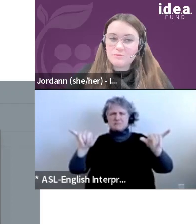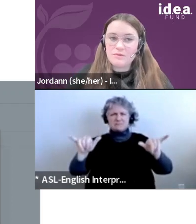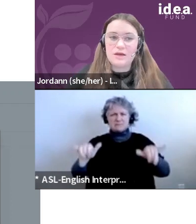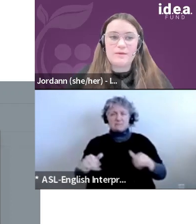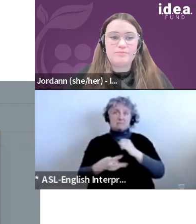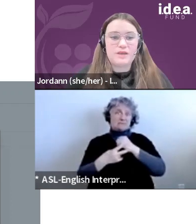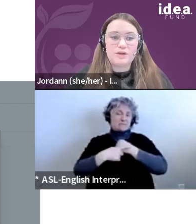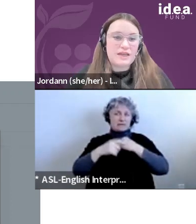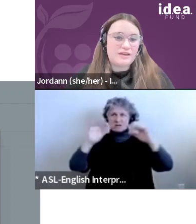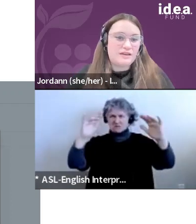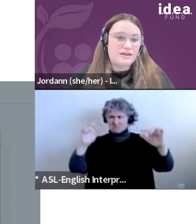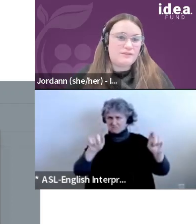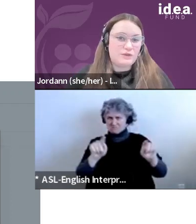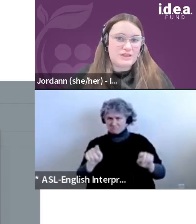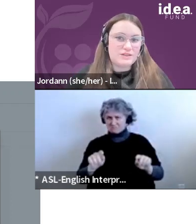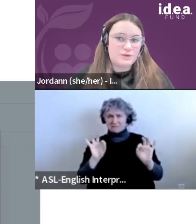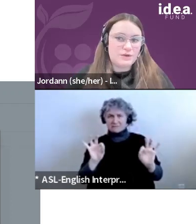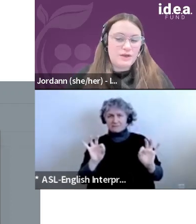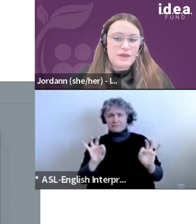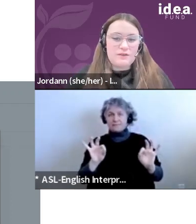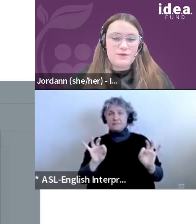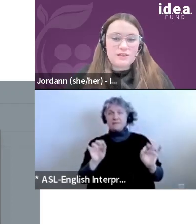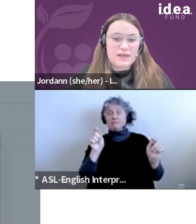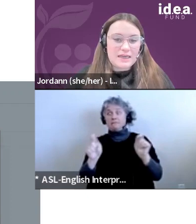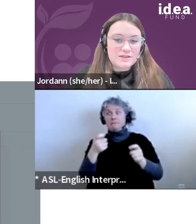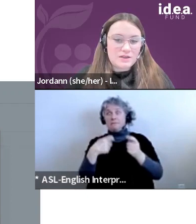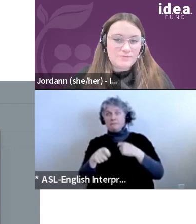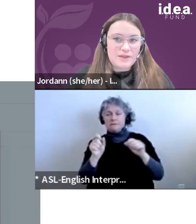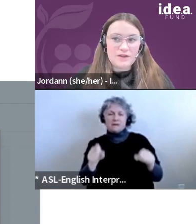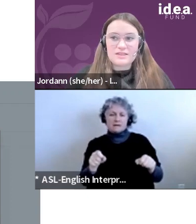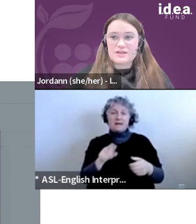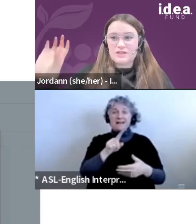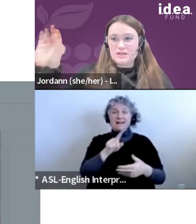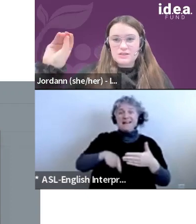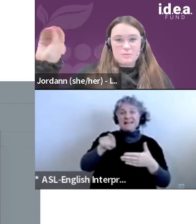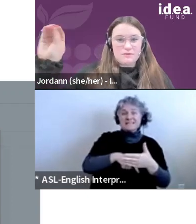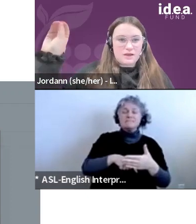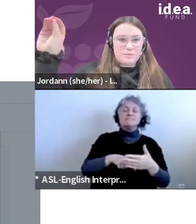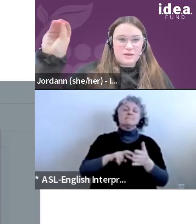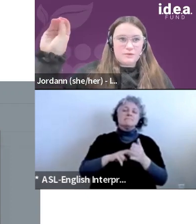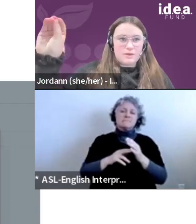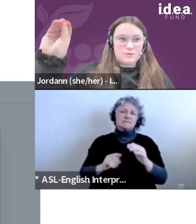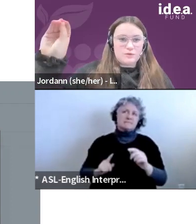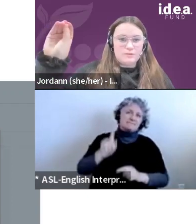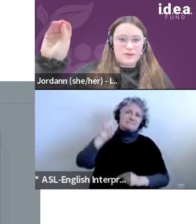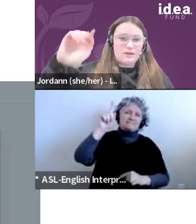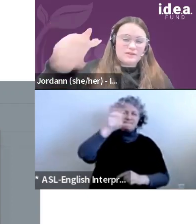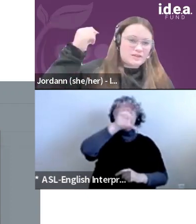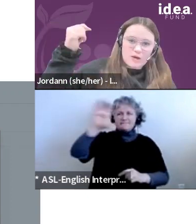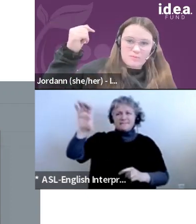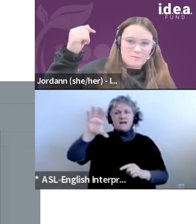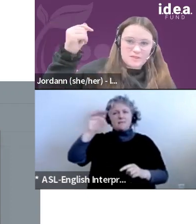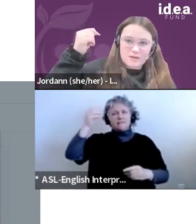some time. But you can edit it if you need to. If you click cancel, there is a section at the top of the company information form that you